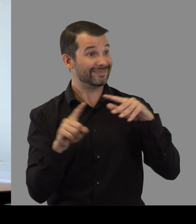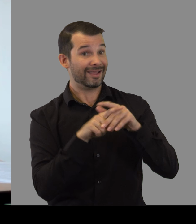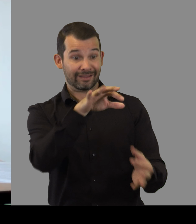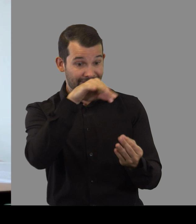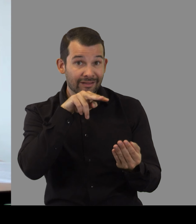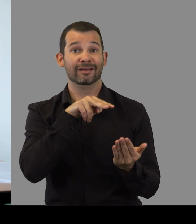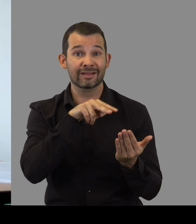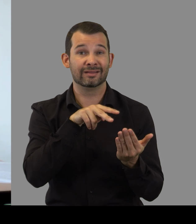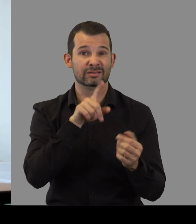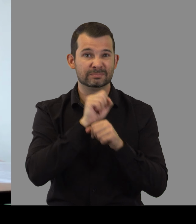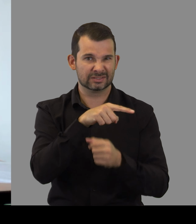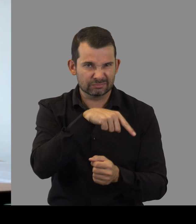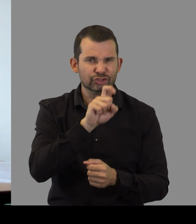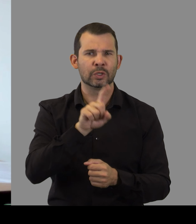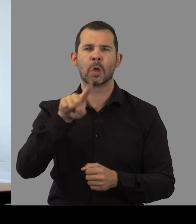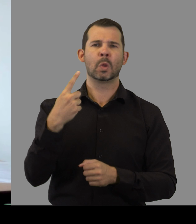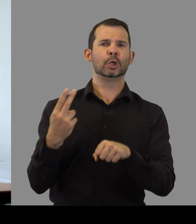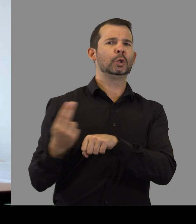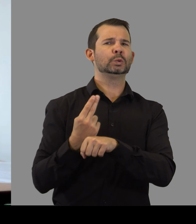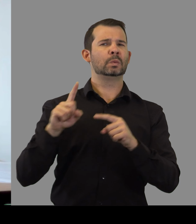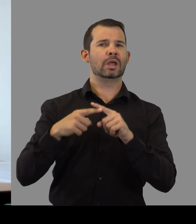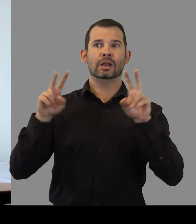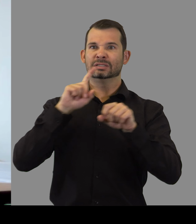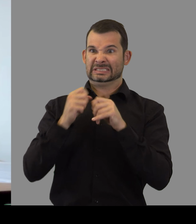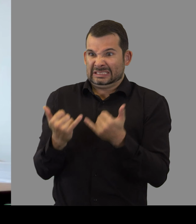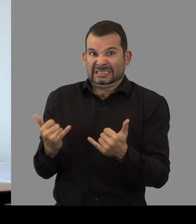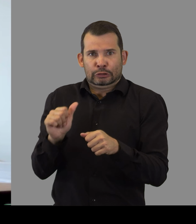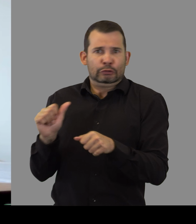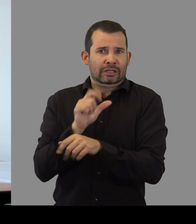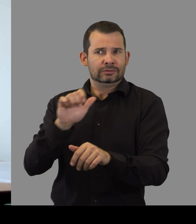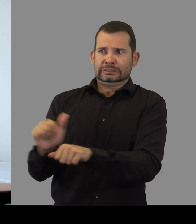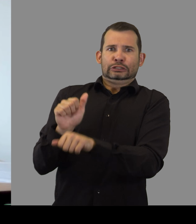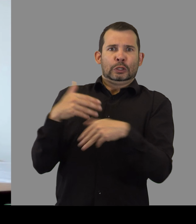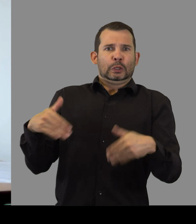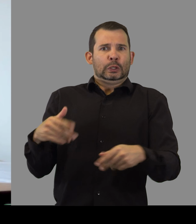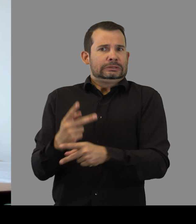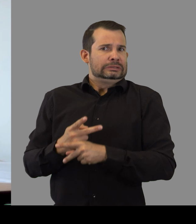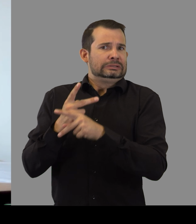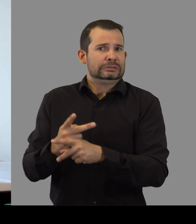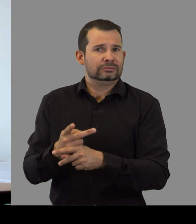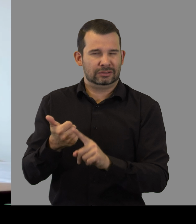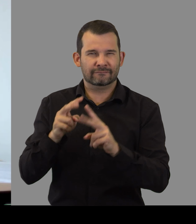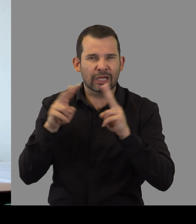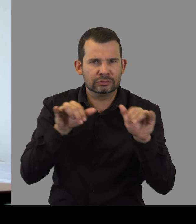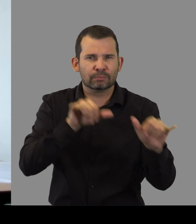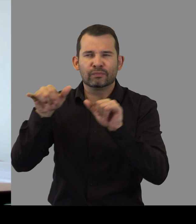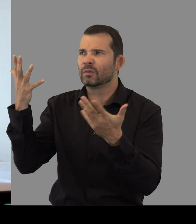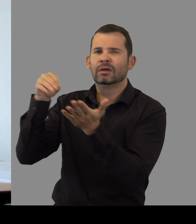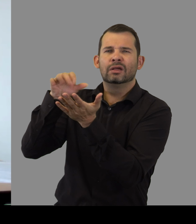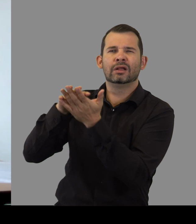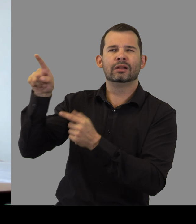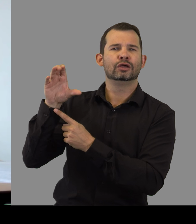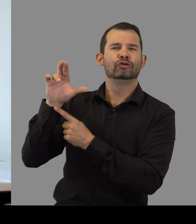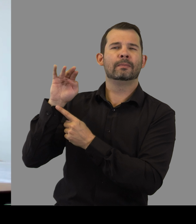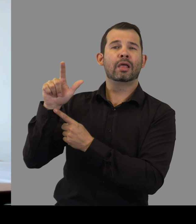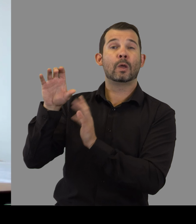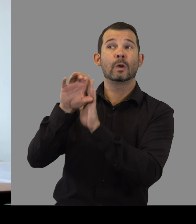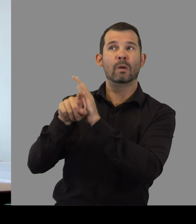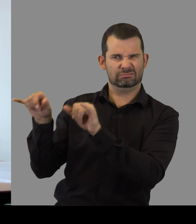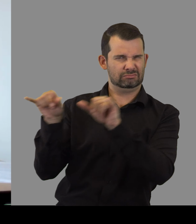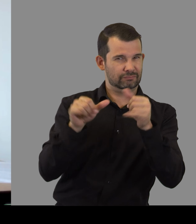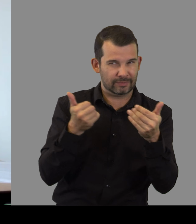that exist is that they should only be used when there's imminent threat of danger, and that they're very